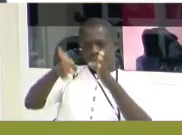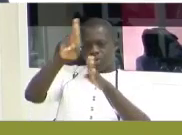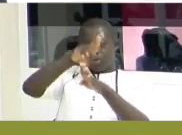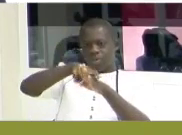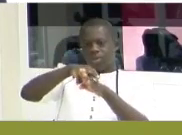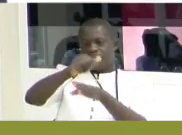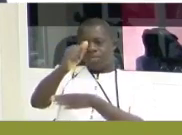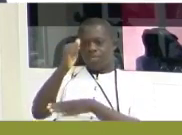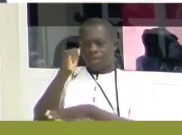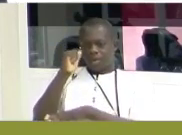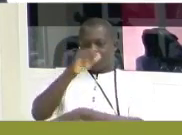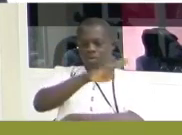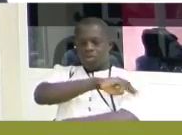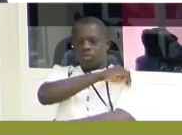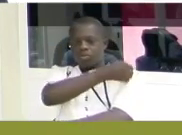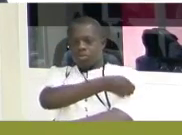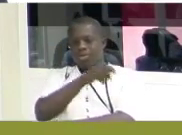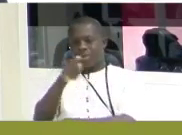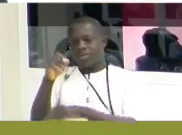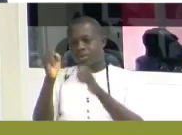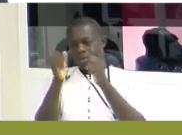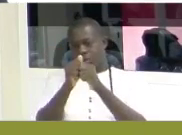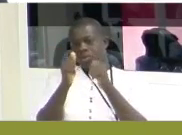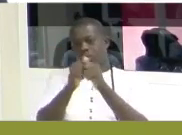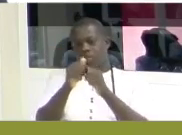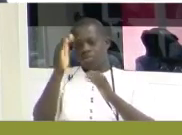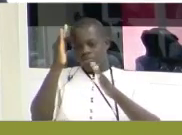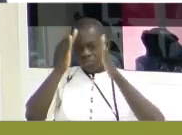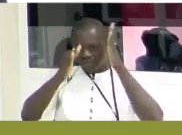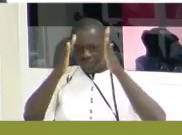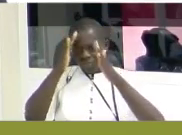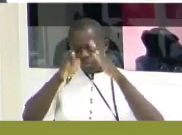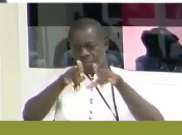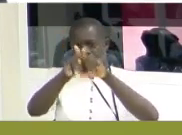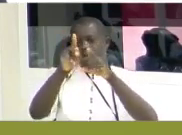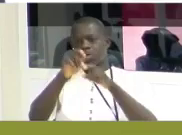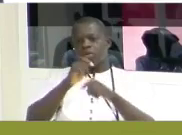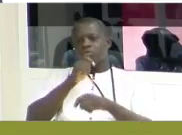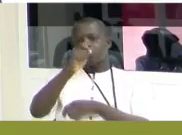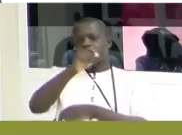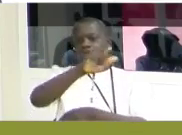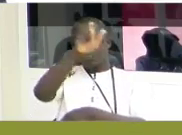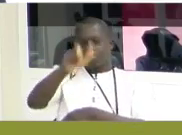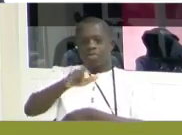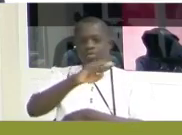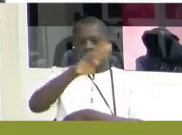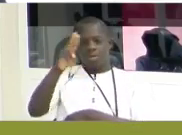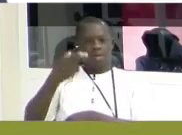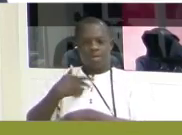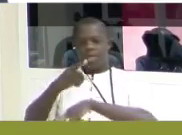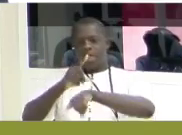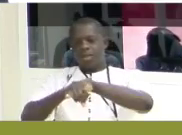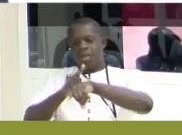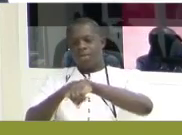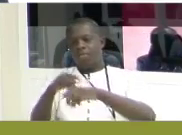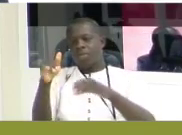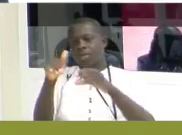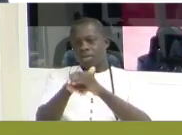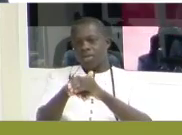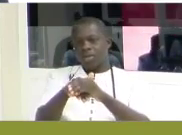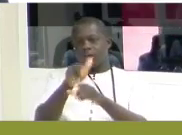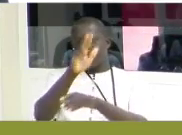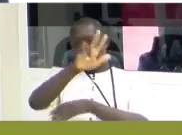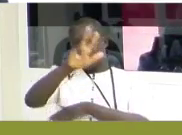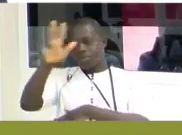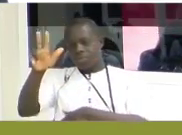that Saturday. So I was busy with the journalists and the function that was taking place, so I don't have time to log onto the website until on